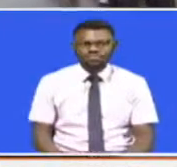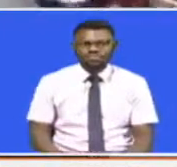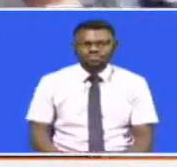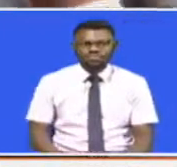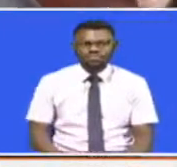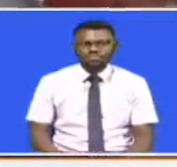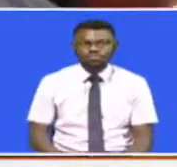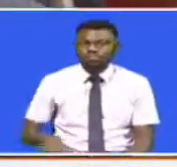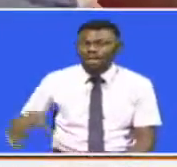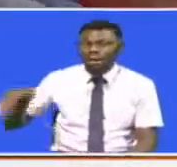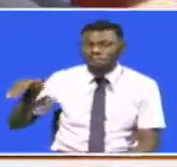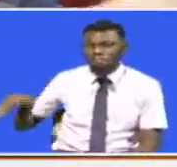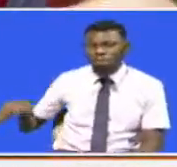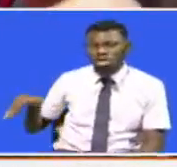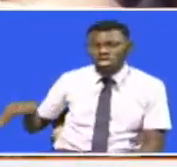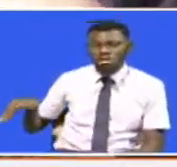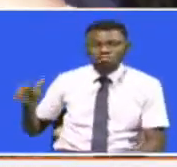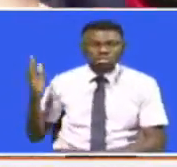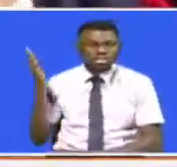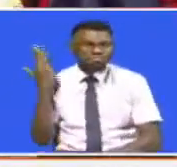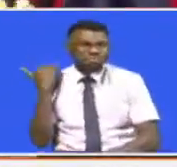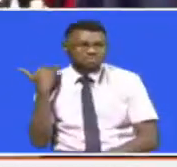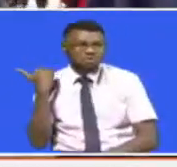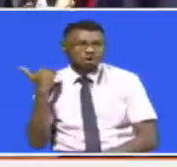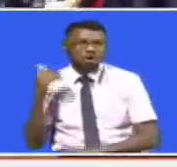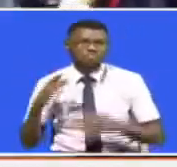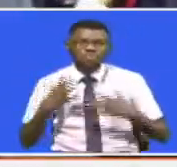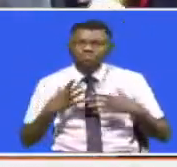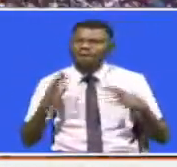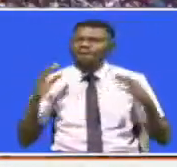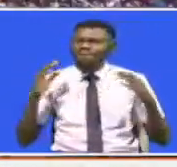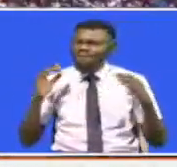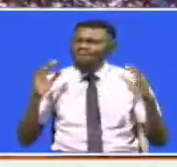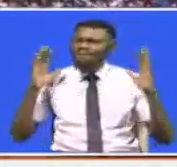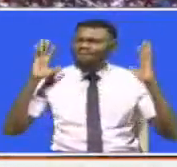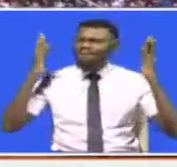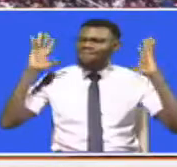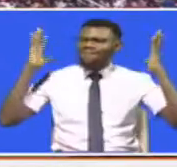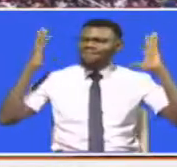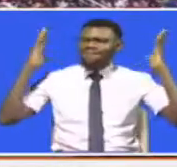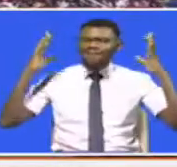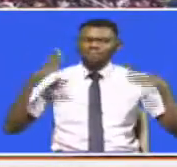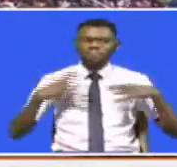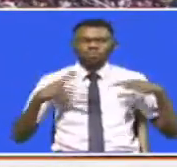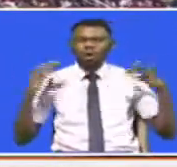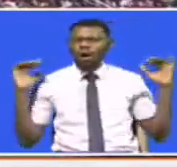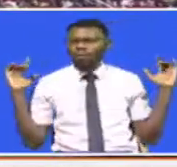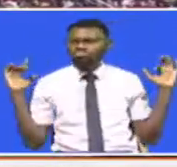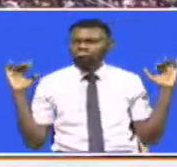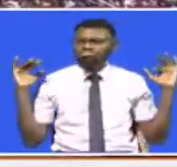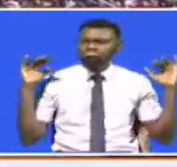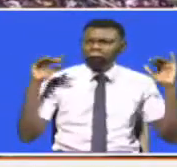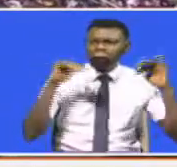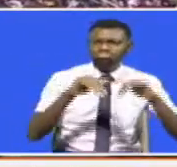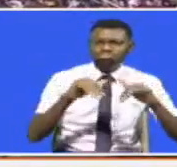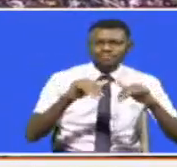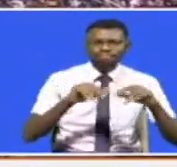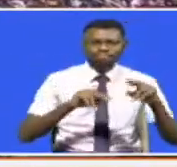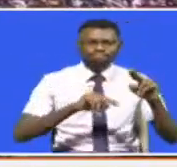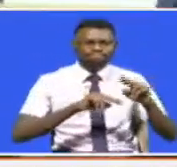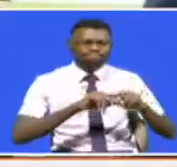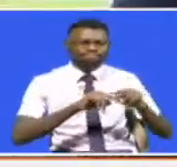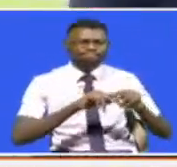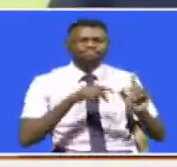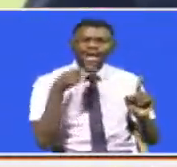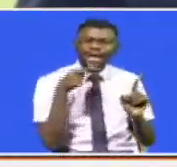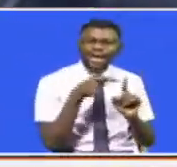On the morning of the historic day, it was cheers and jubilation as Kenyans thronged the venue in their numbers to witness the event